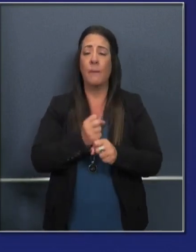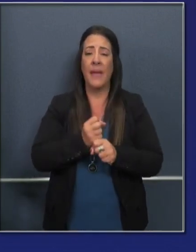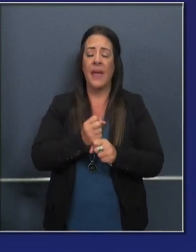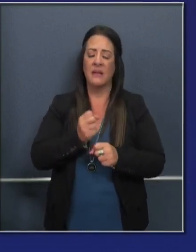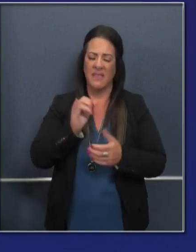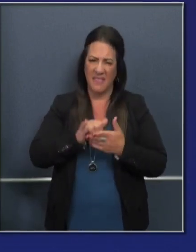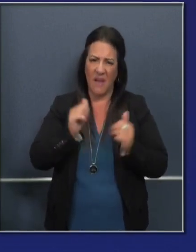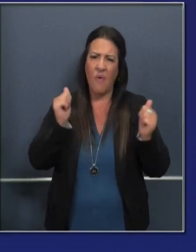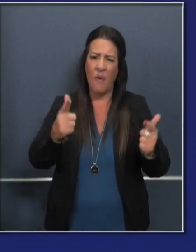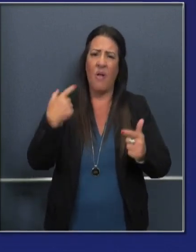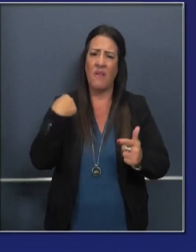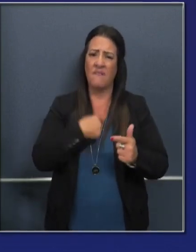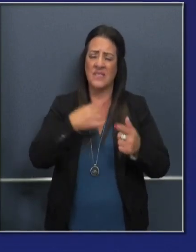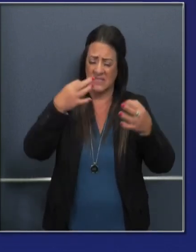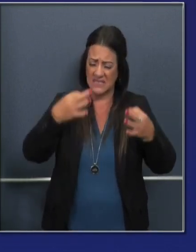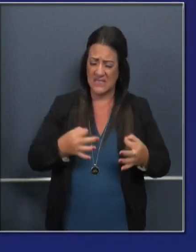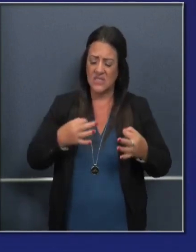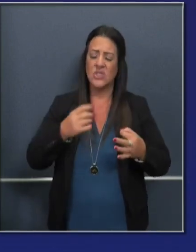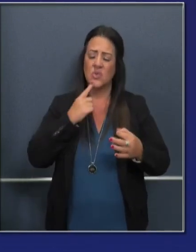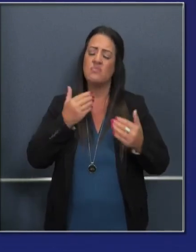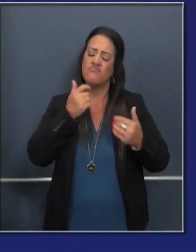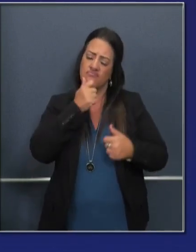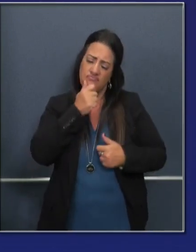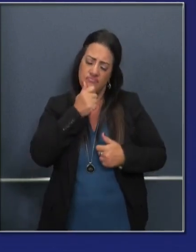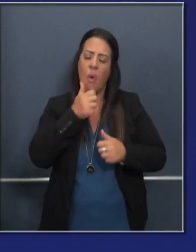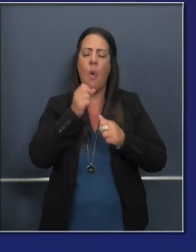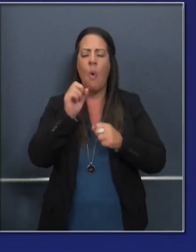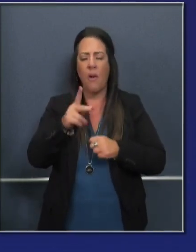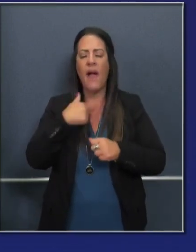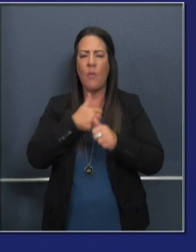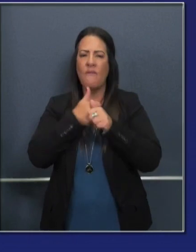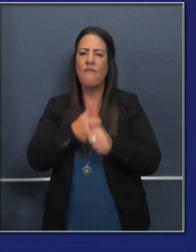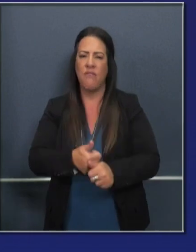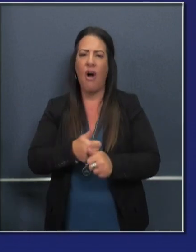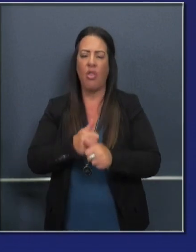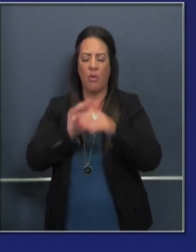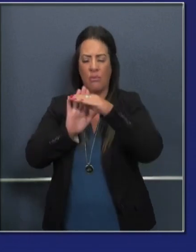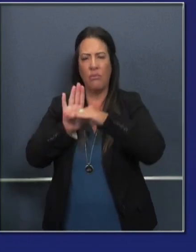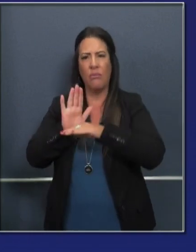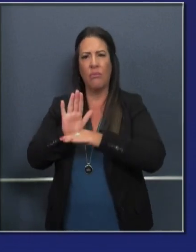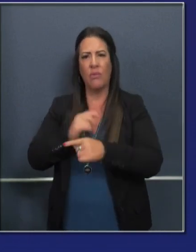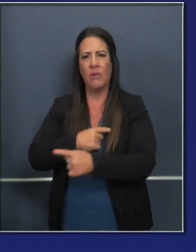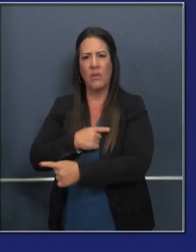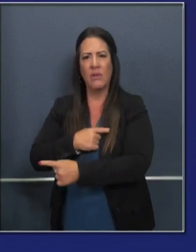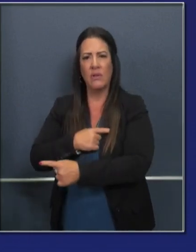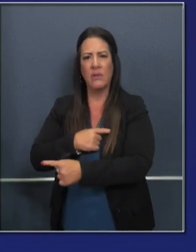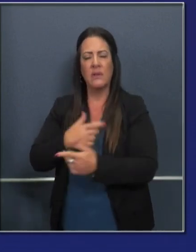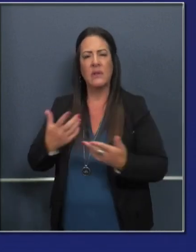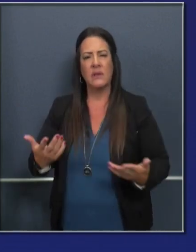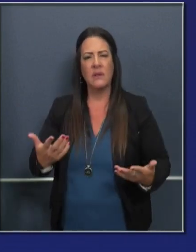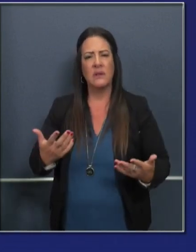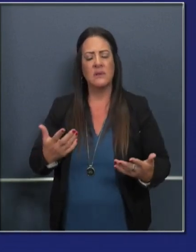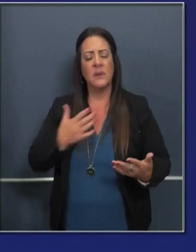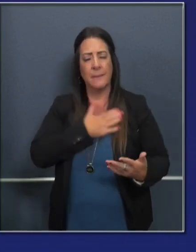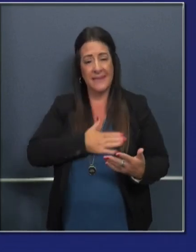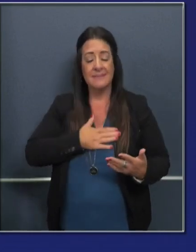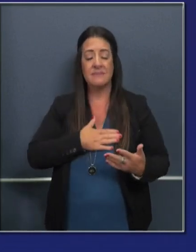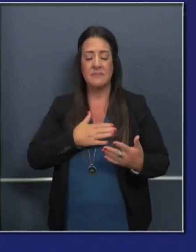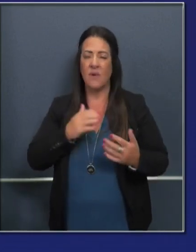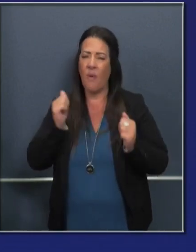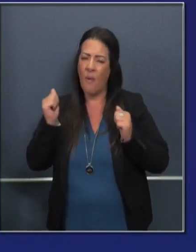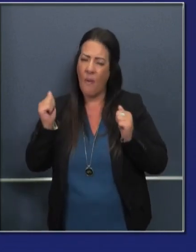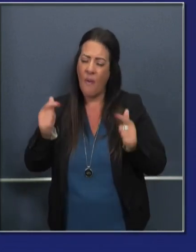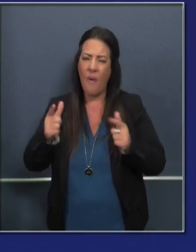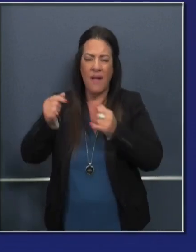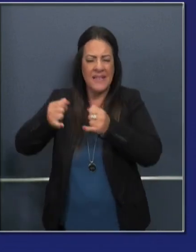making. It is not just government that will determine that fate. Again, it is individuals, the sum total of individual